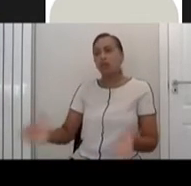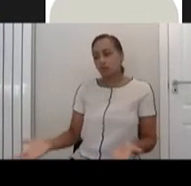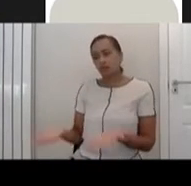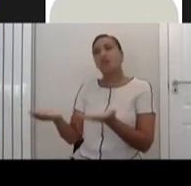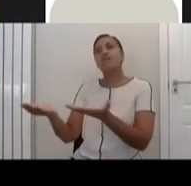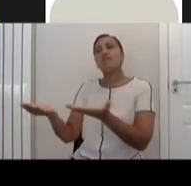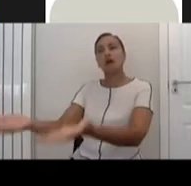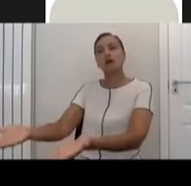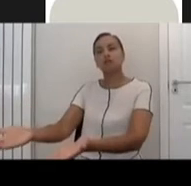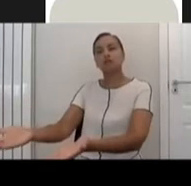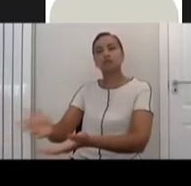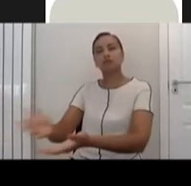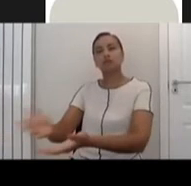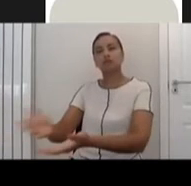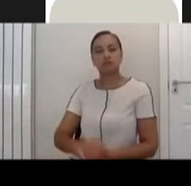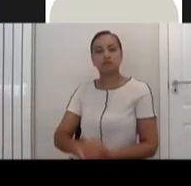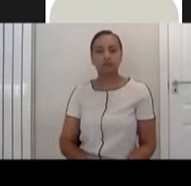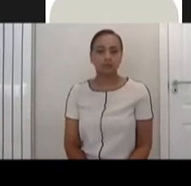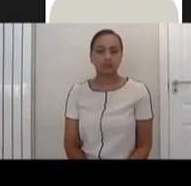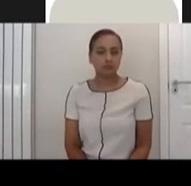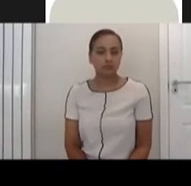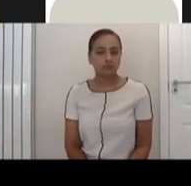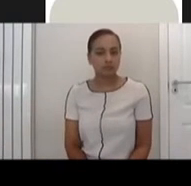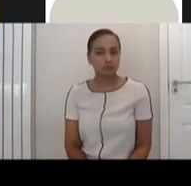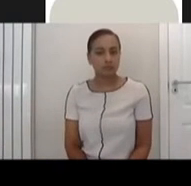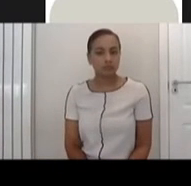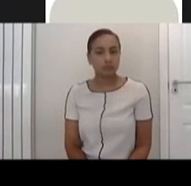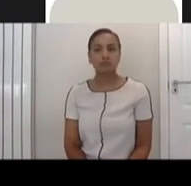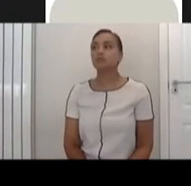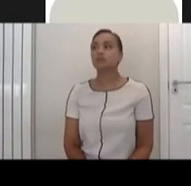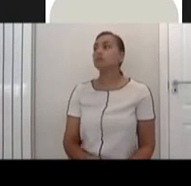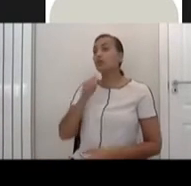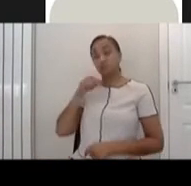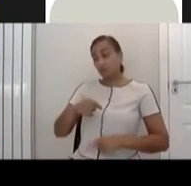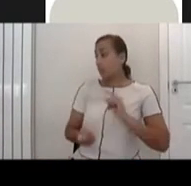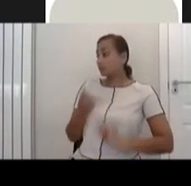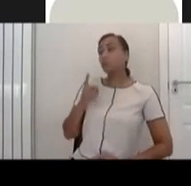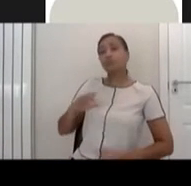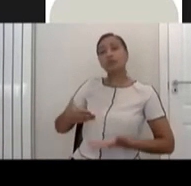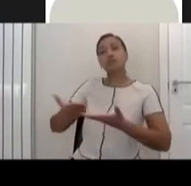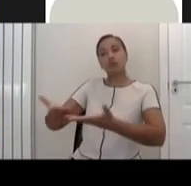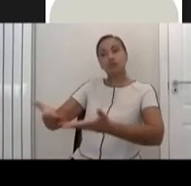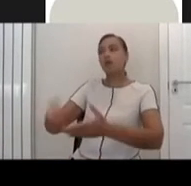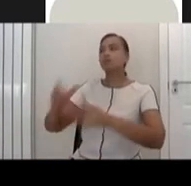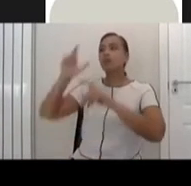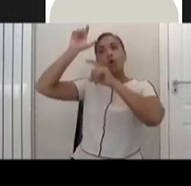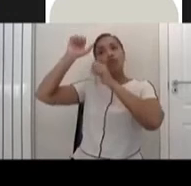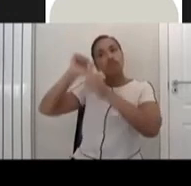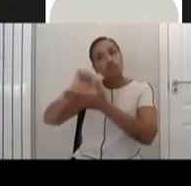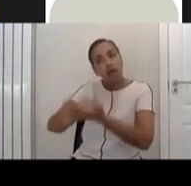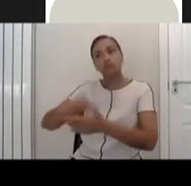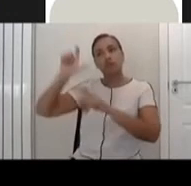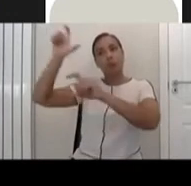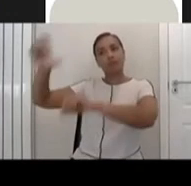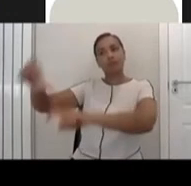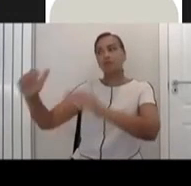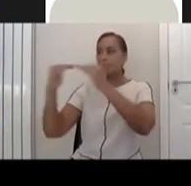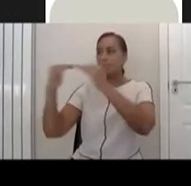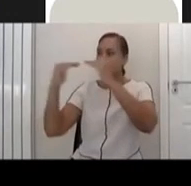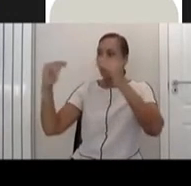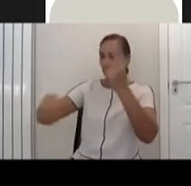this opportunity where you know, we're providing you know, this accommodation for rough sleepers to try and